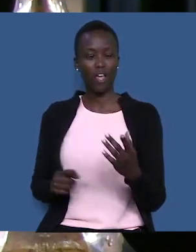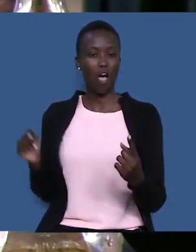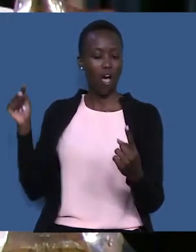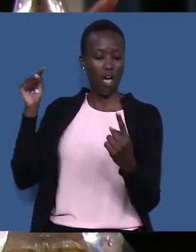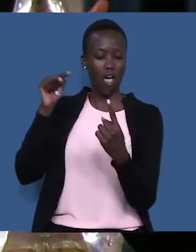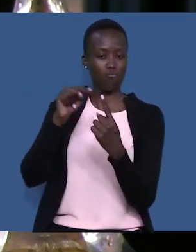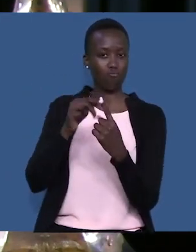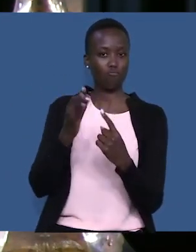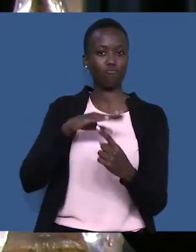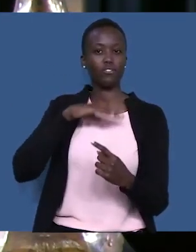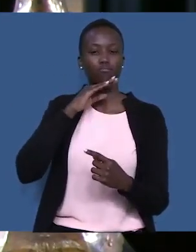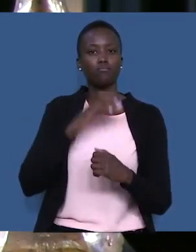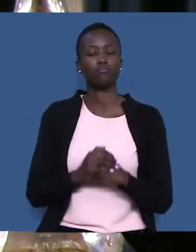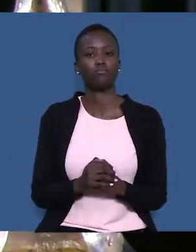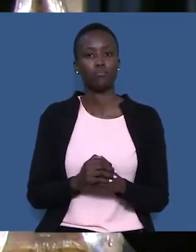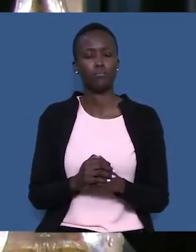When he got to the boat